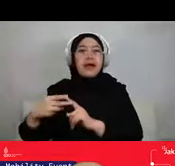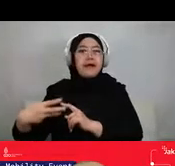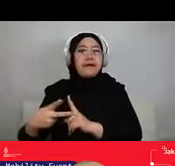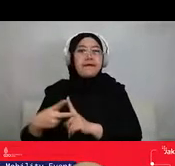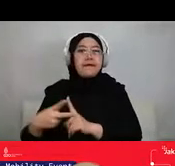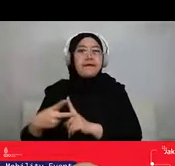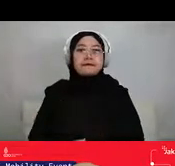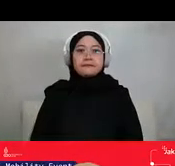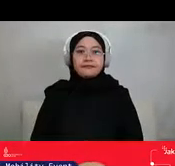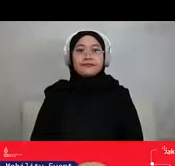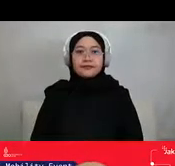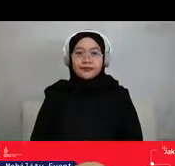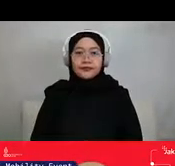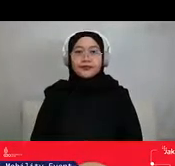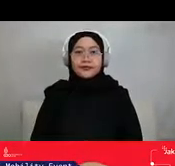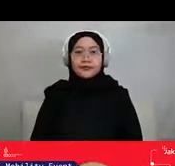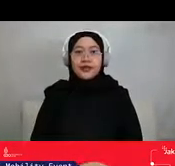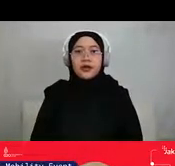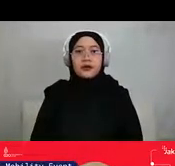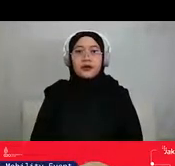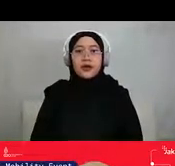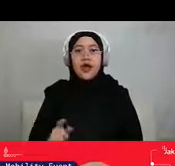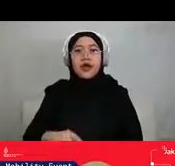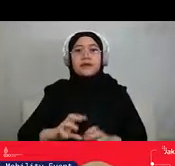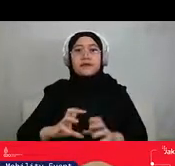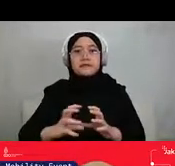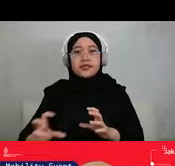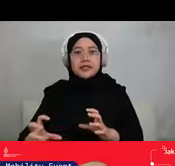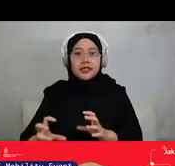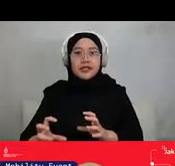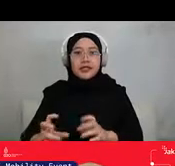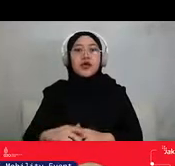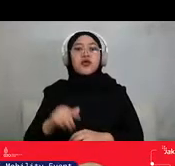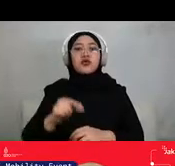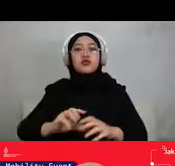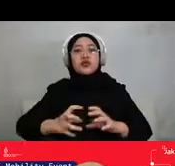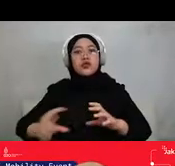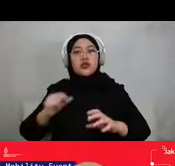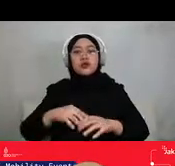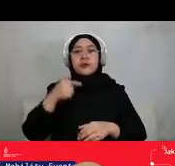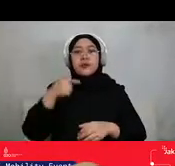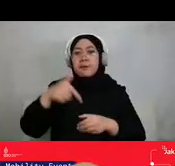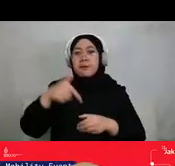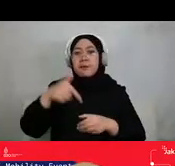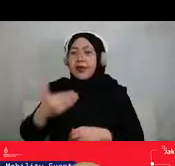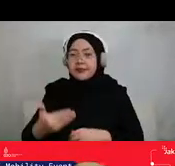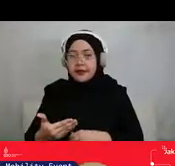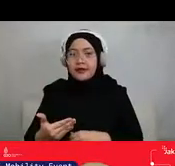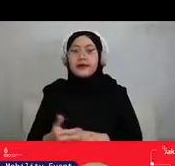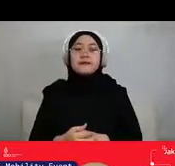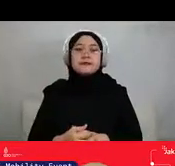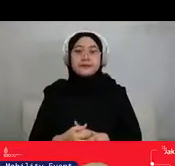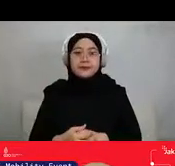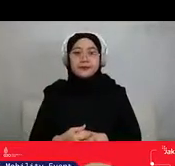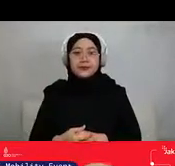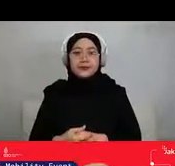IC engine, but the main traction is by an electric motor, which is powered by a battery. And this battery